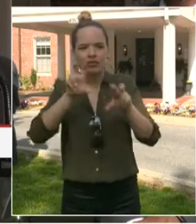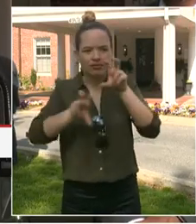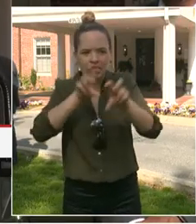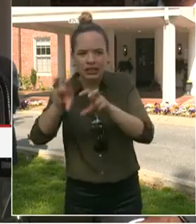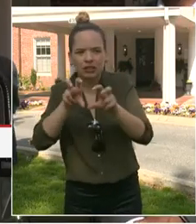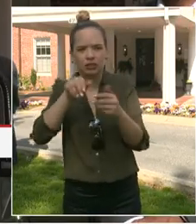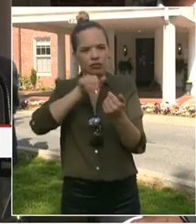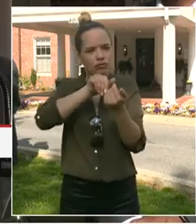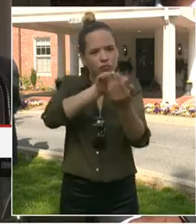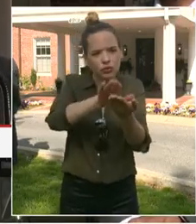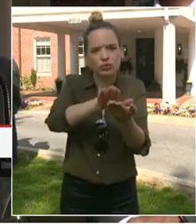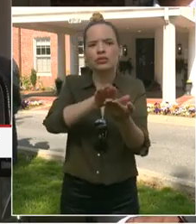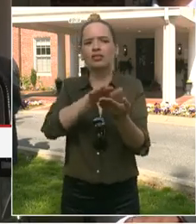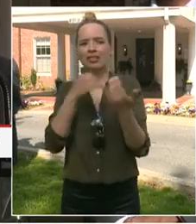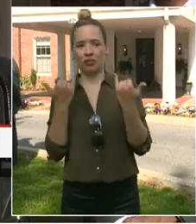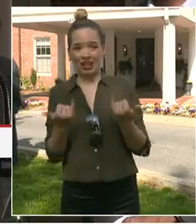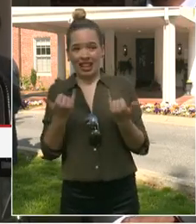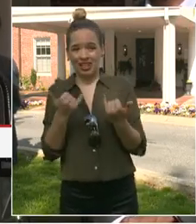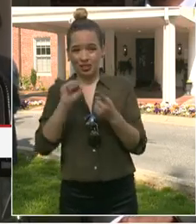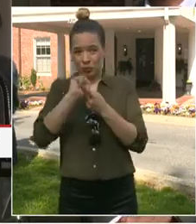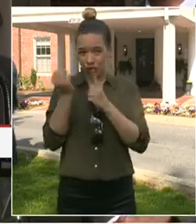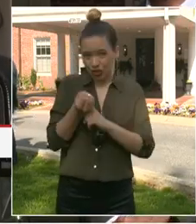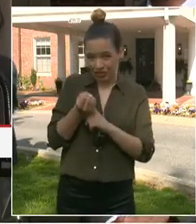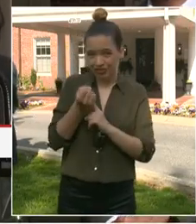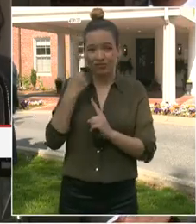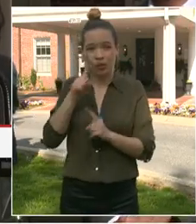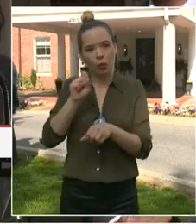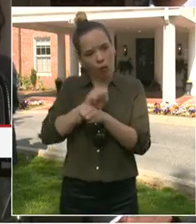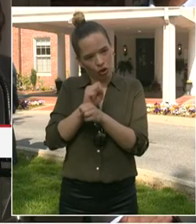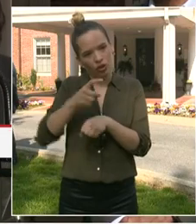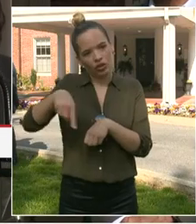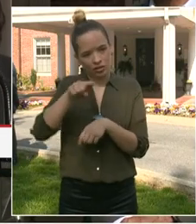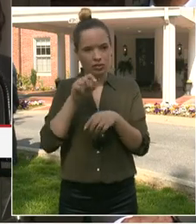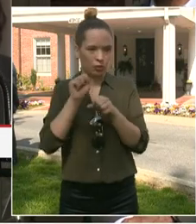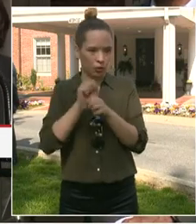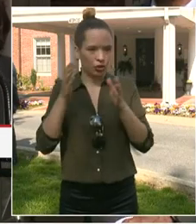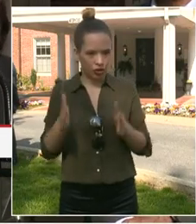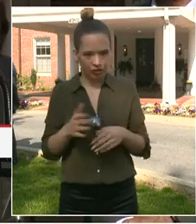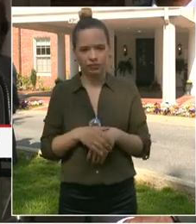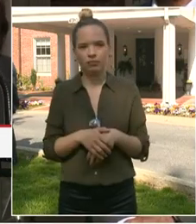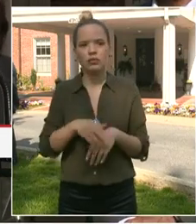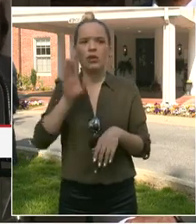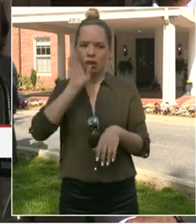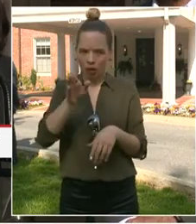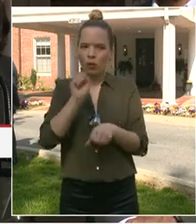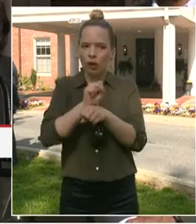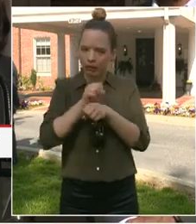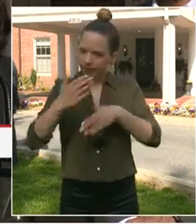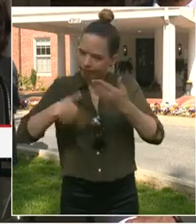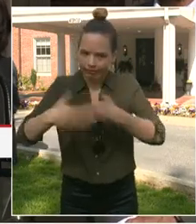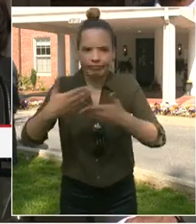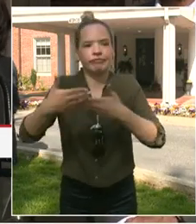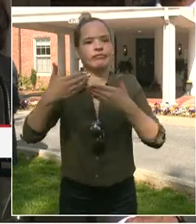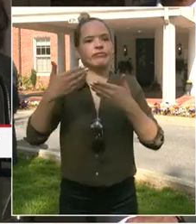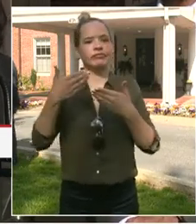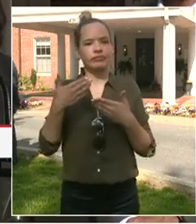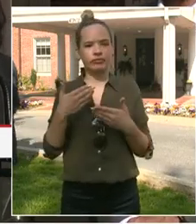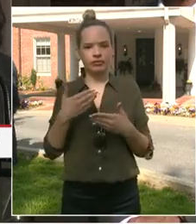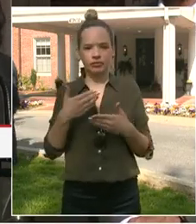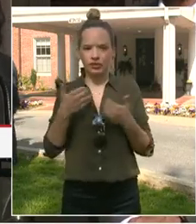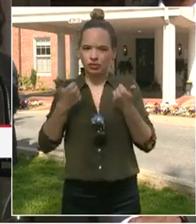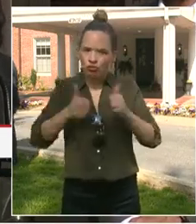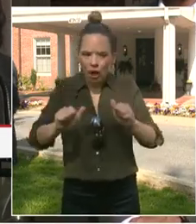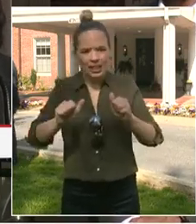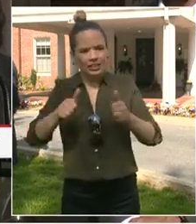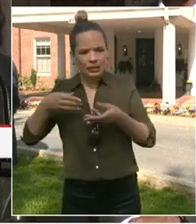of the workforce. As the Mayor mentioned, we're going to work very quickly and in a short period of time. We'll be expedient, efficient,